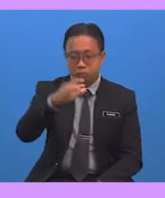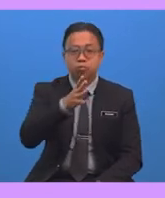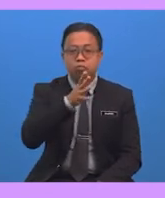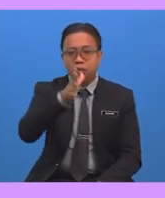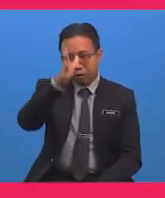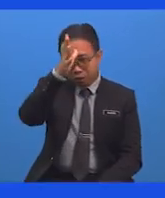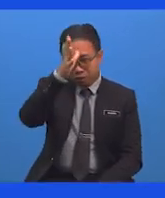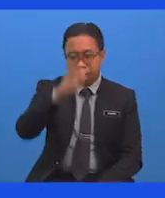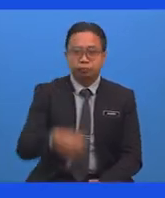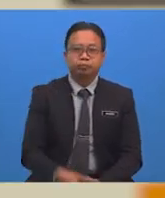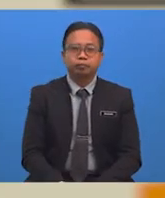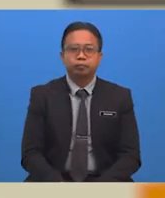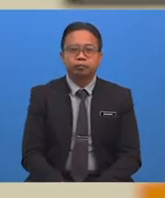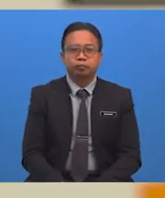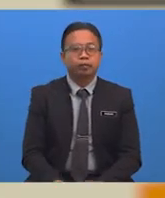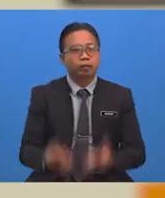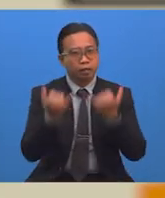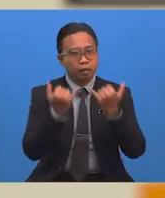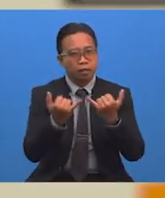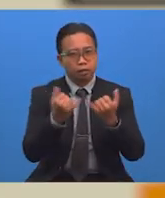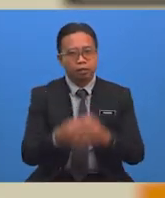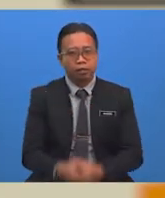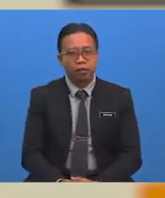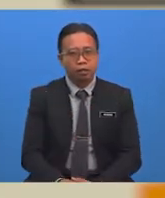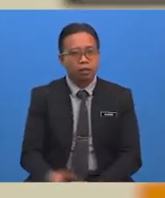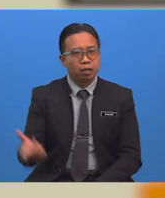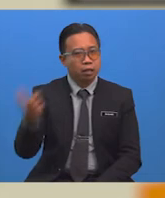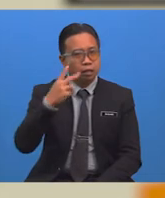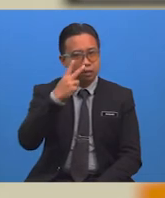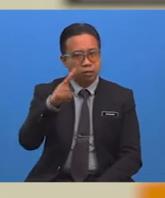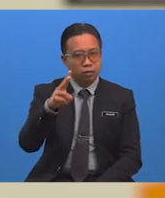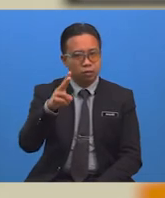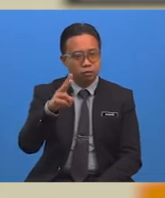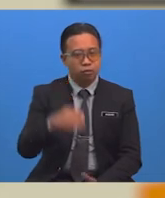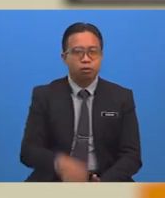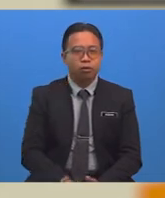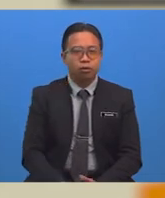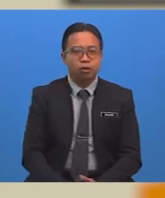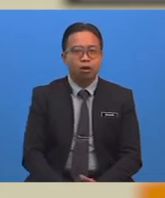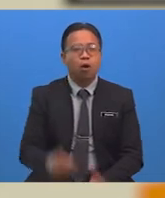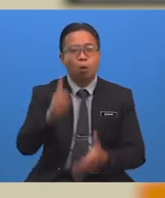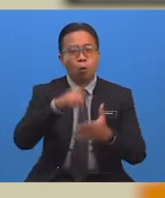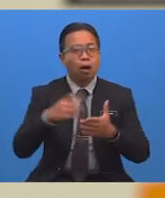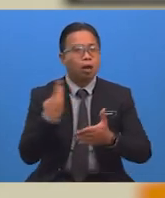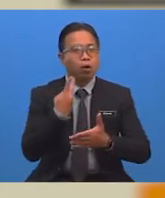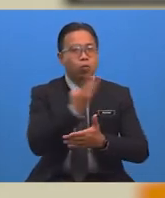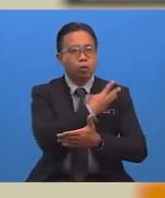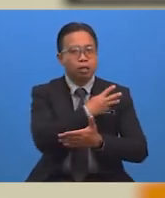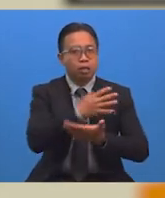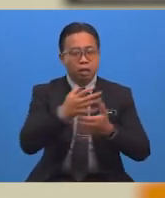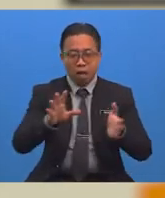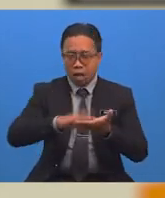upbringing too. Now, students, let us recapitulate what we have learned